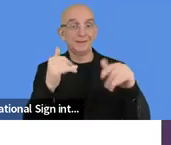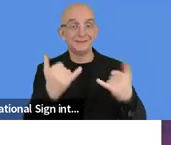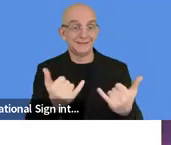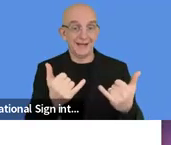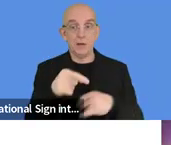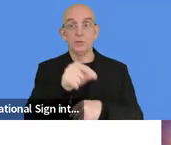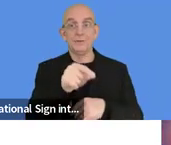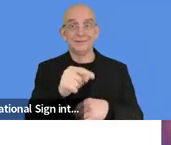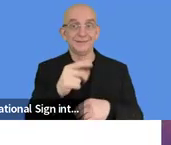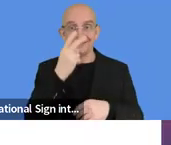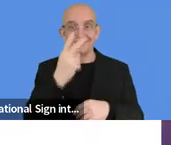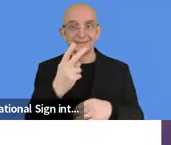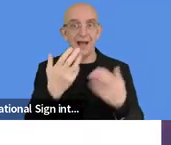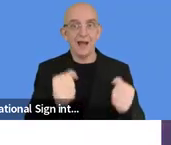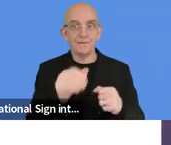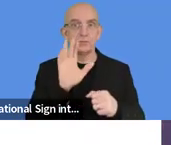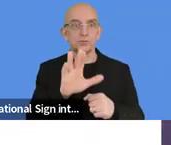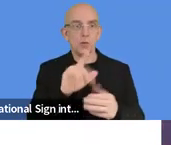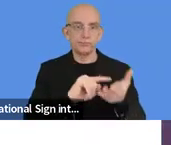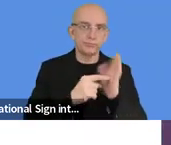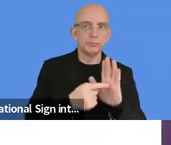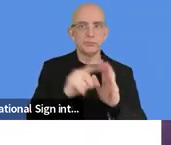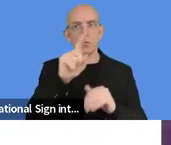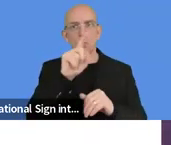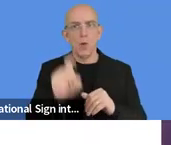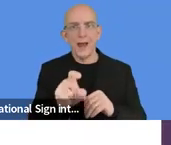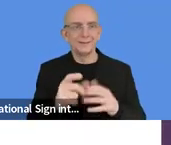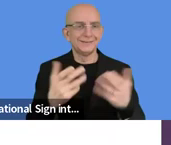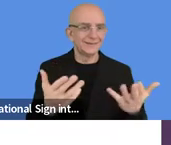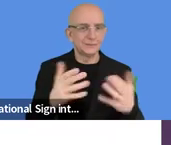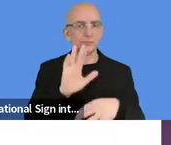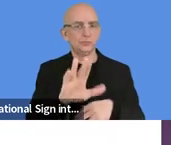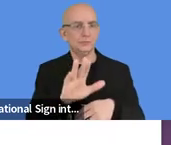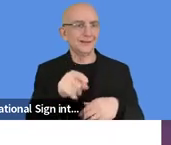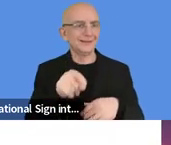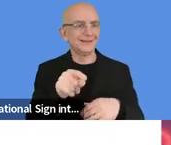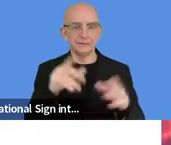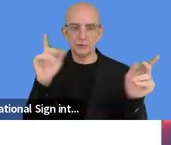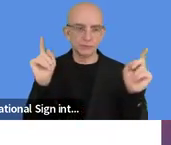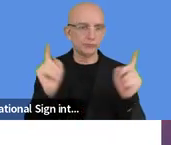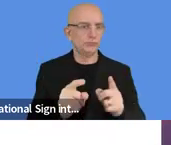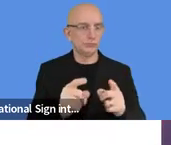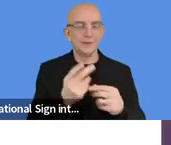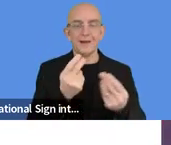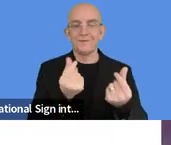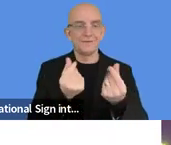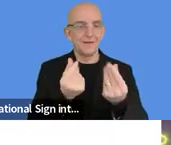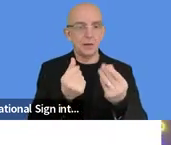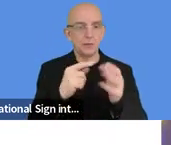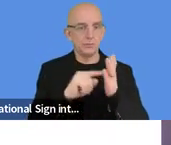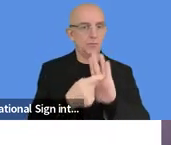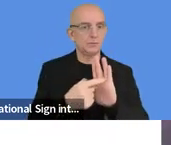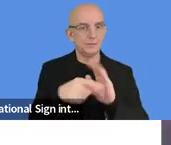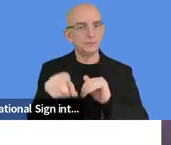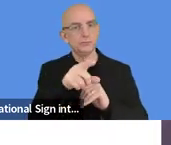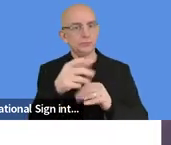for showcasing your impact and getting paid. This is a specific model that we've designed for this webinar. So you're not going to find this in a